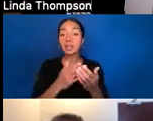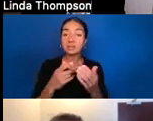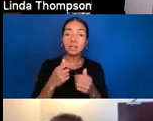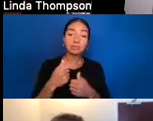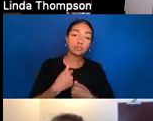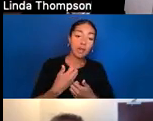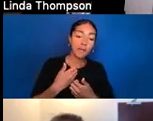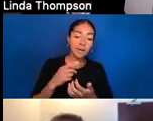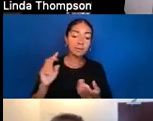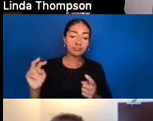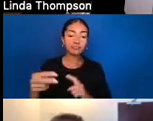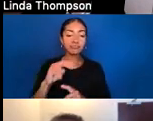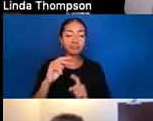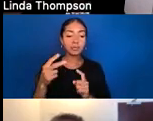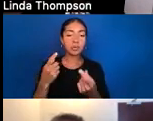what might